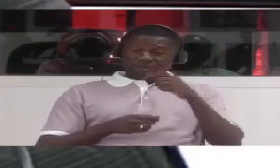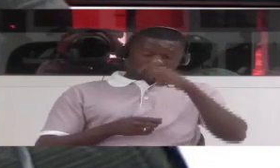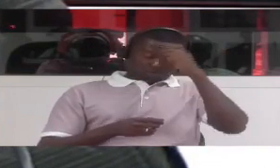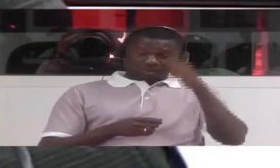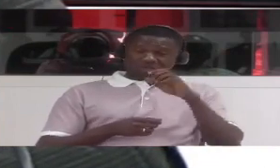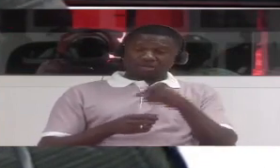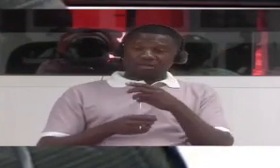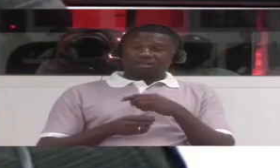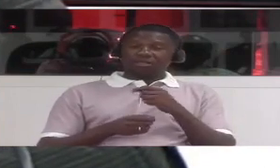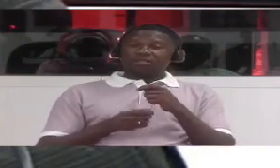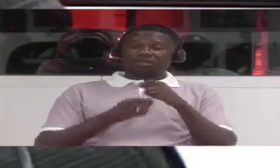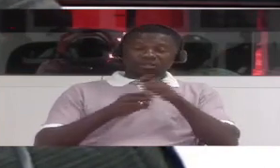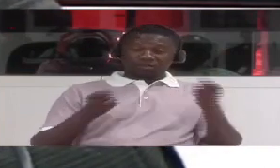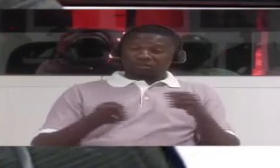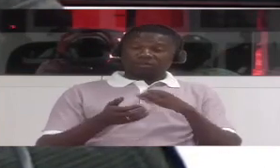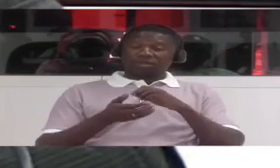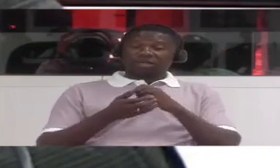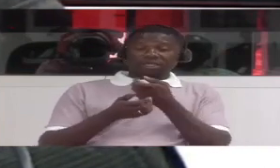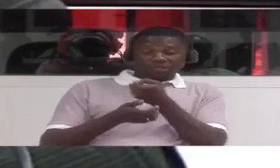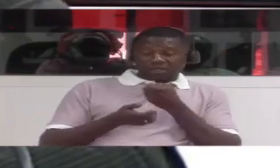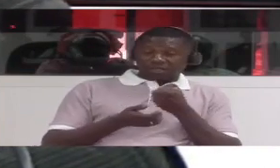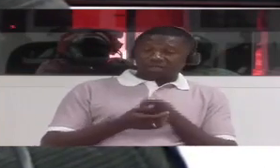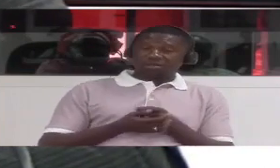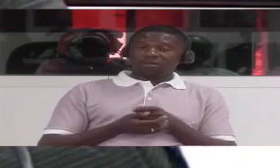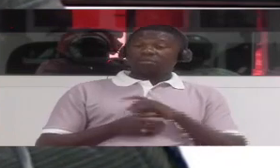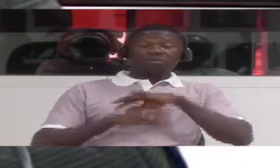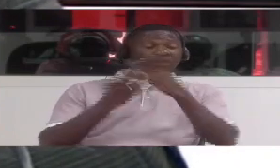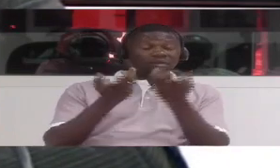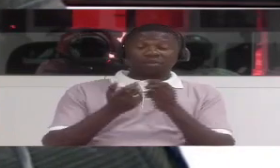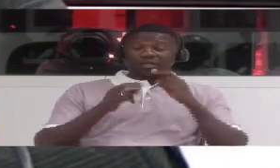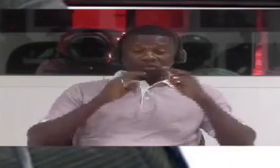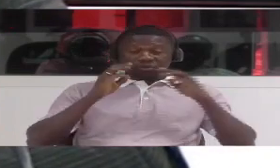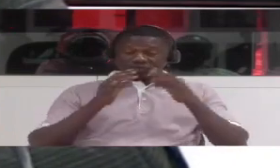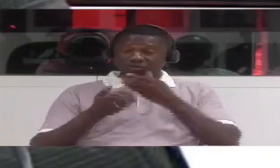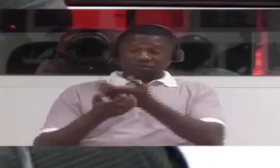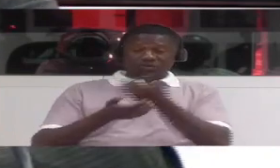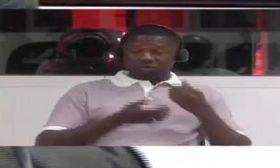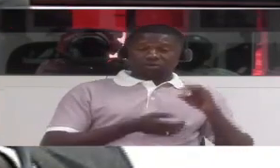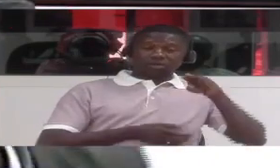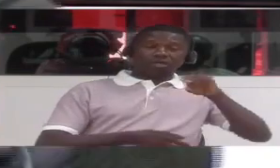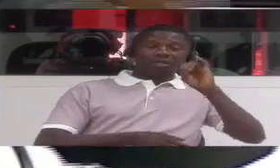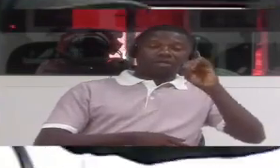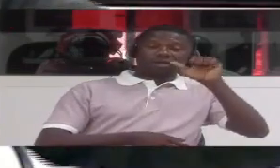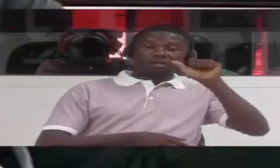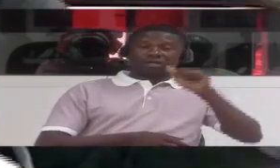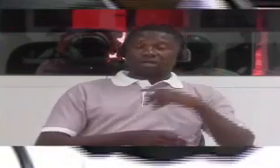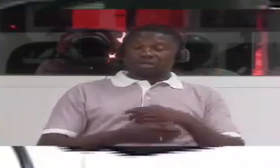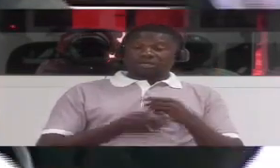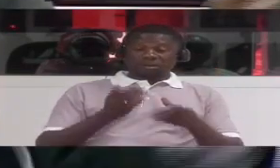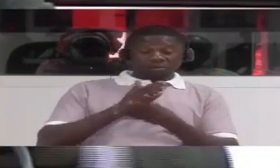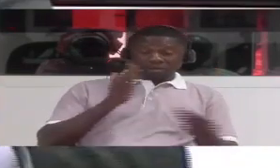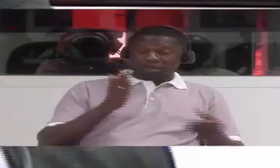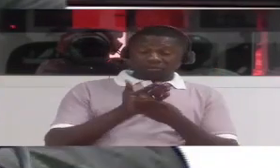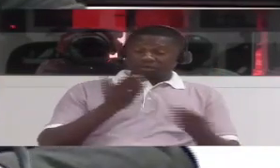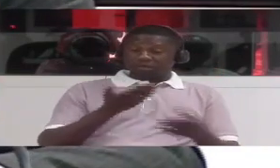and volumes of information was stolen from there and brought to NIA. And then they printed these things into volumes and all, maybe